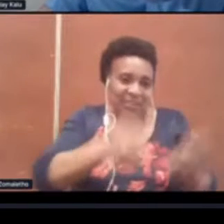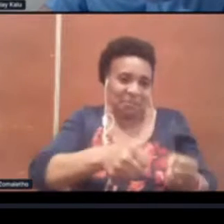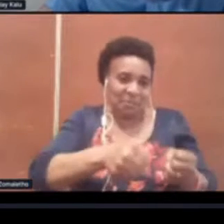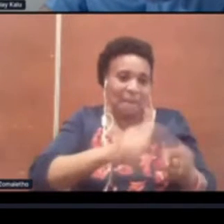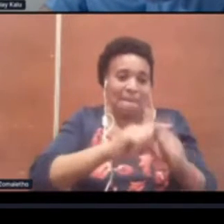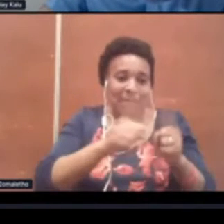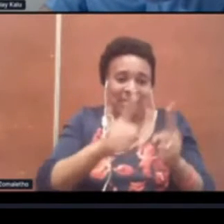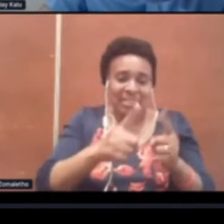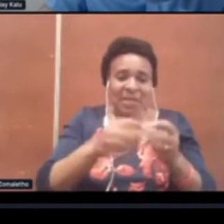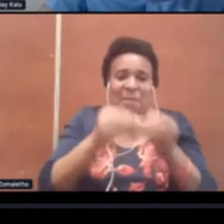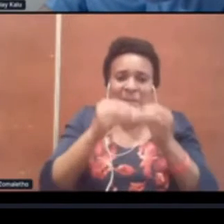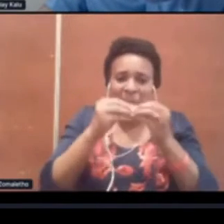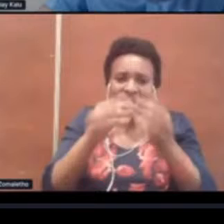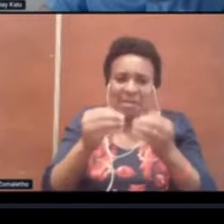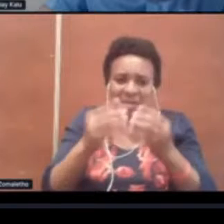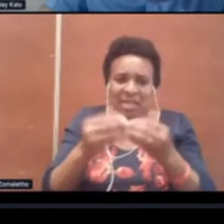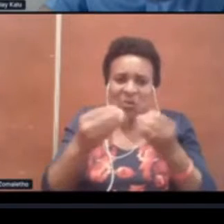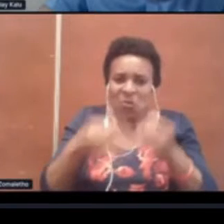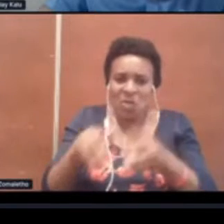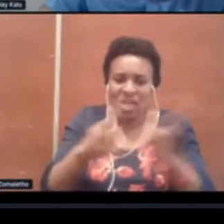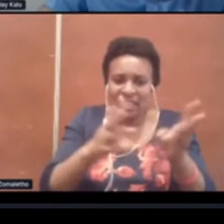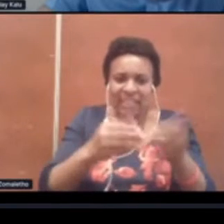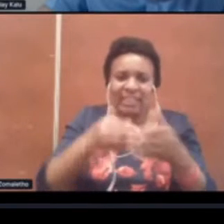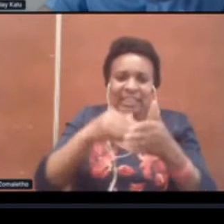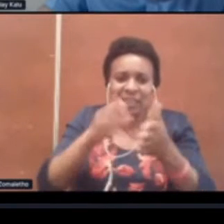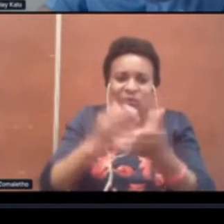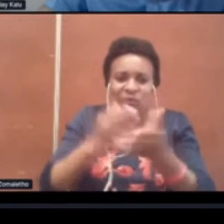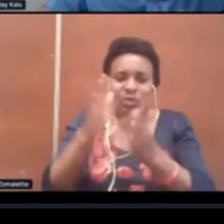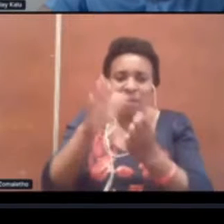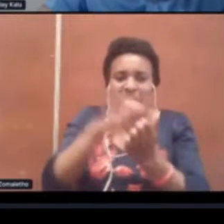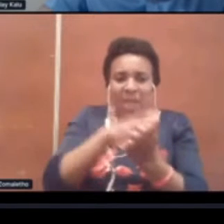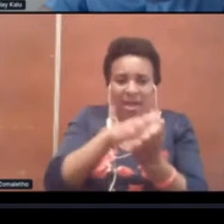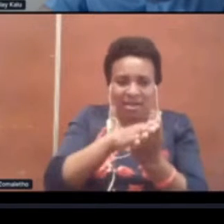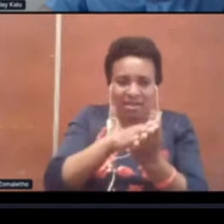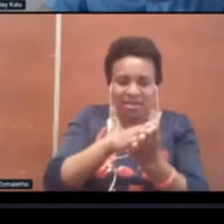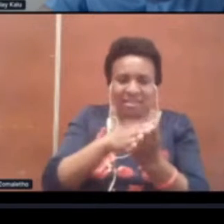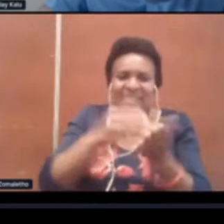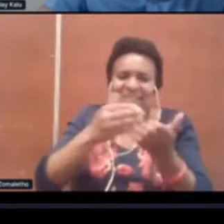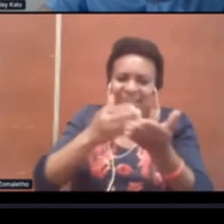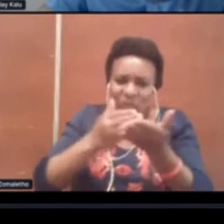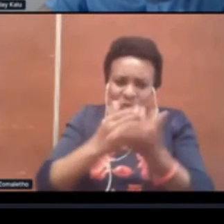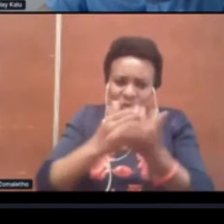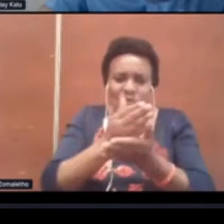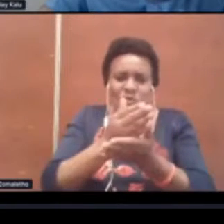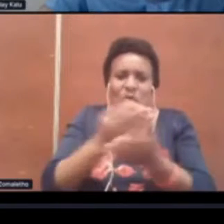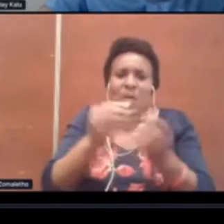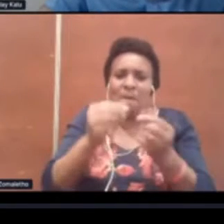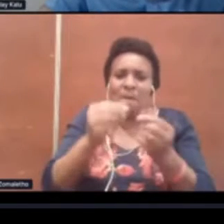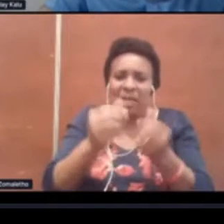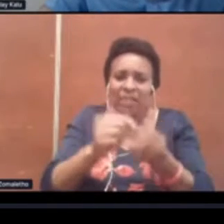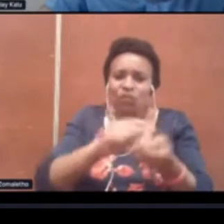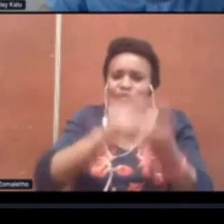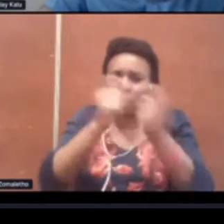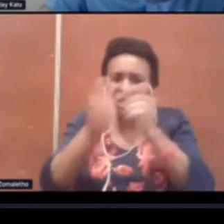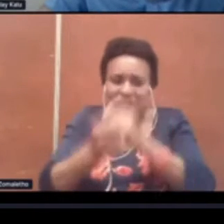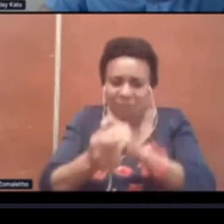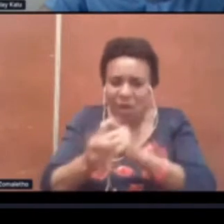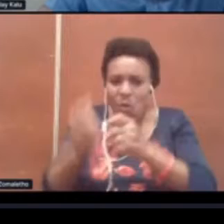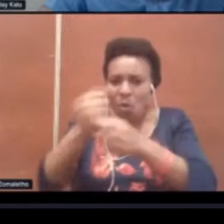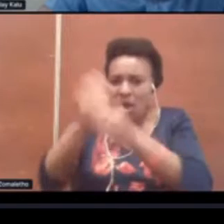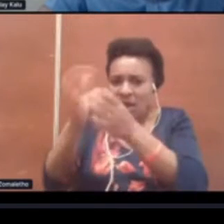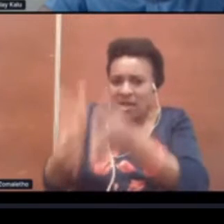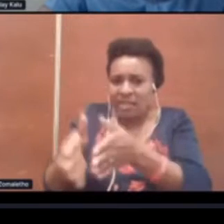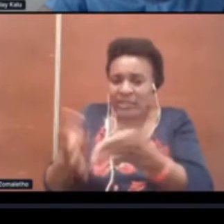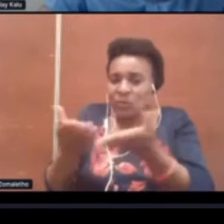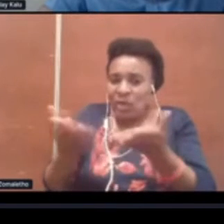of the remittance are not sent through the banking system. They are sent through the money transfer operators, where you have to cash